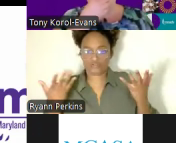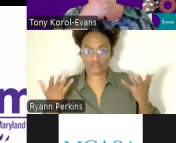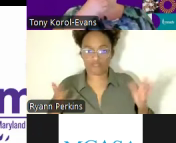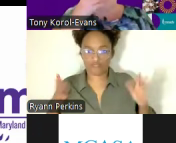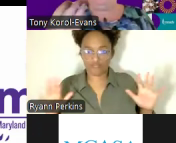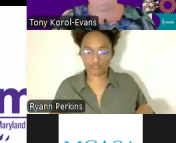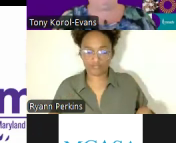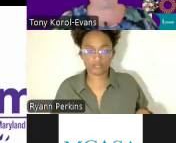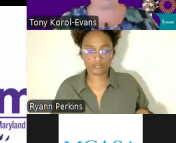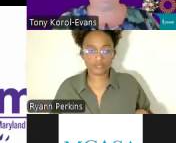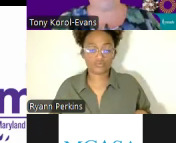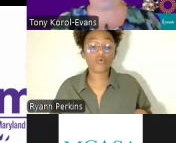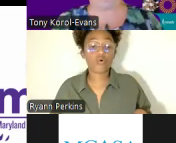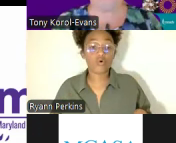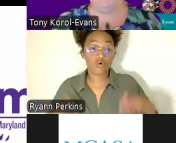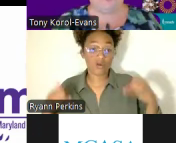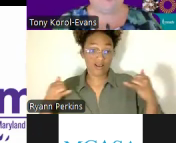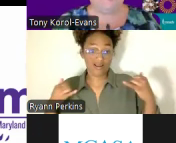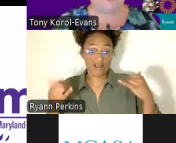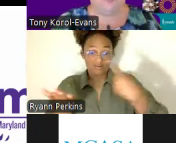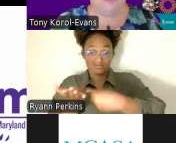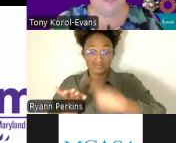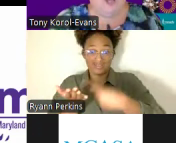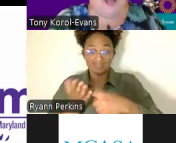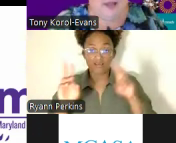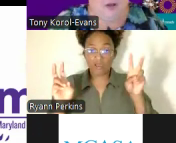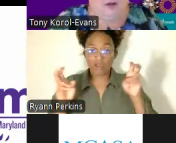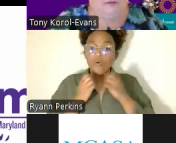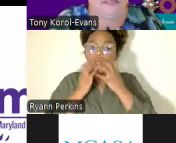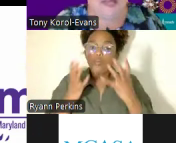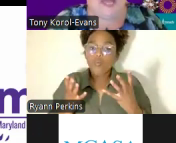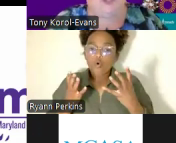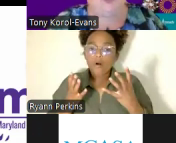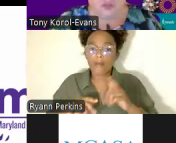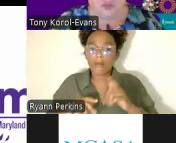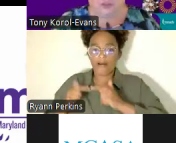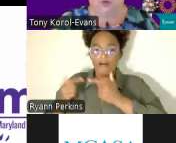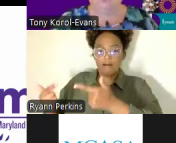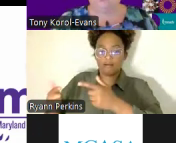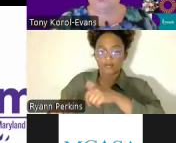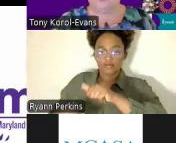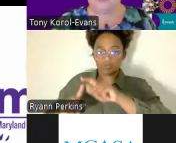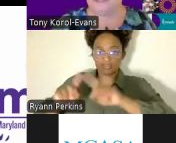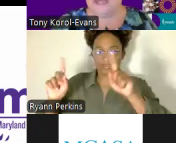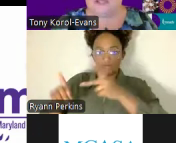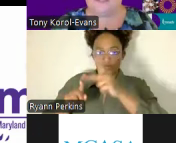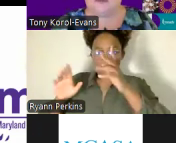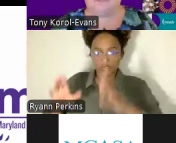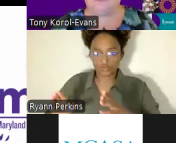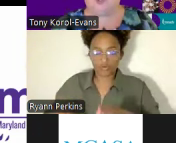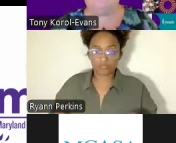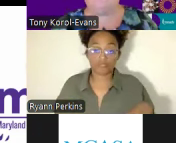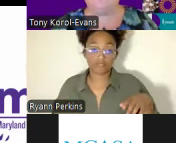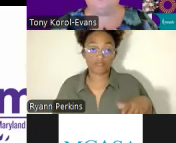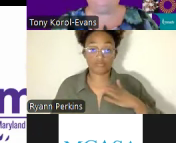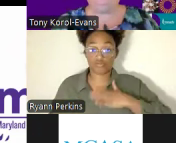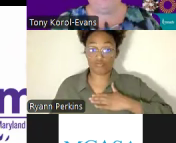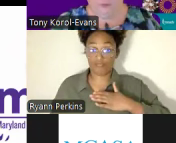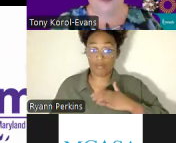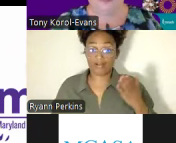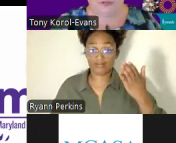handoff? Catherine asks. Great question. So I always say you should know who you're going to hand somebody off